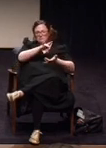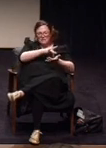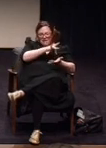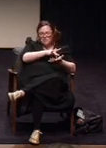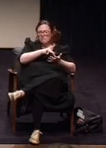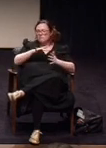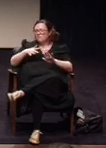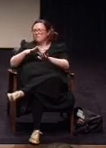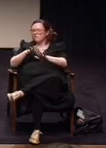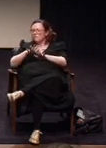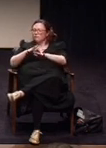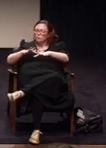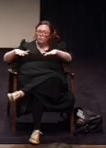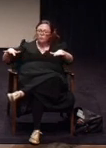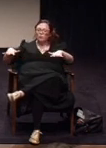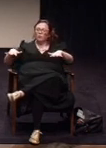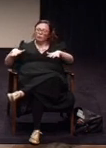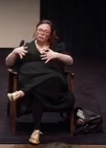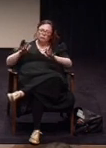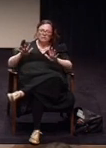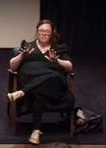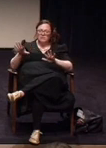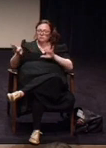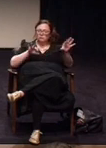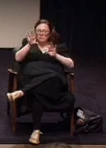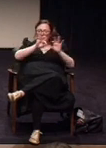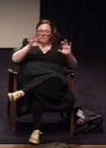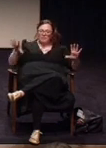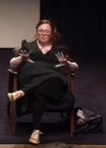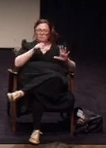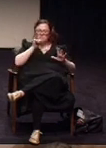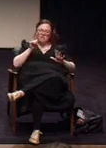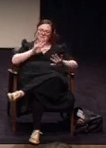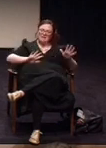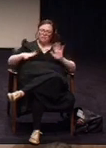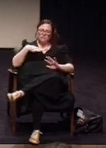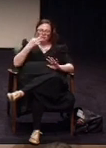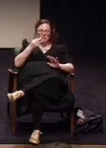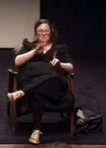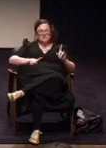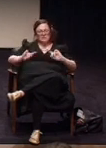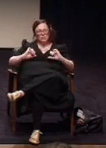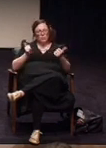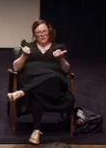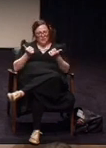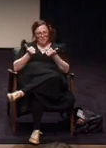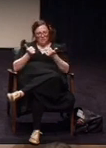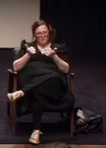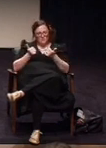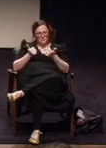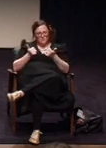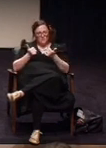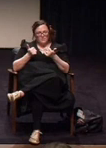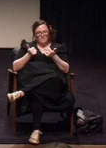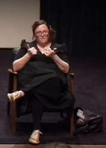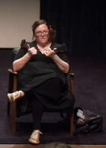good average of the regions and the municipalities you are using the system for. So be